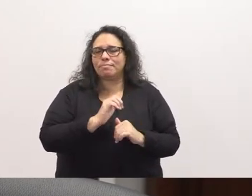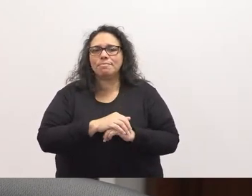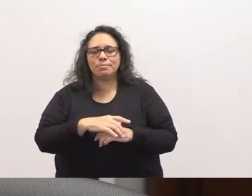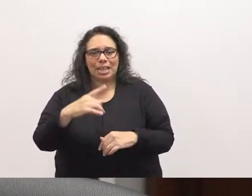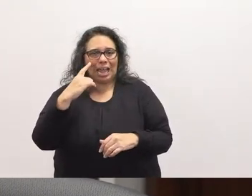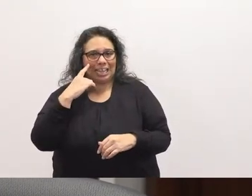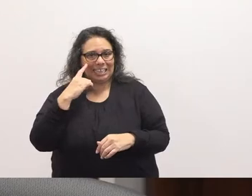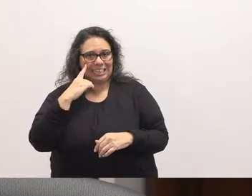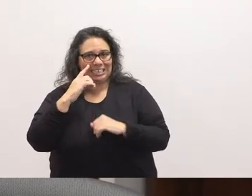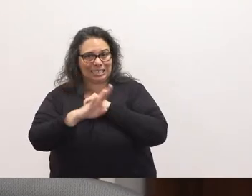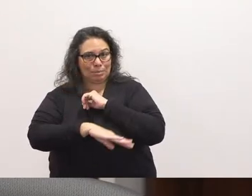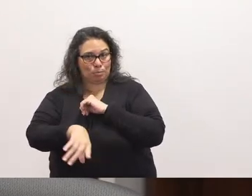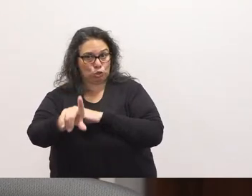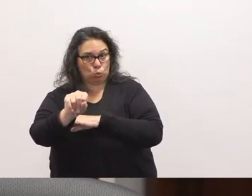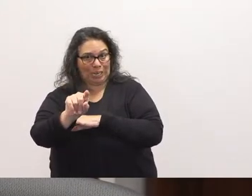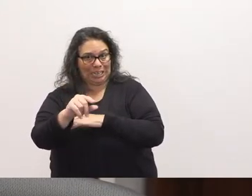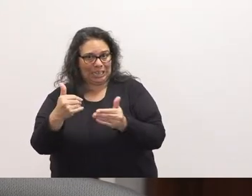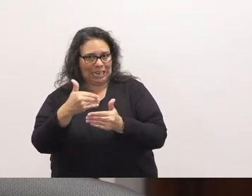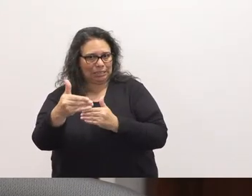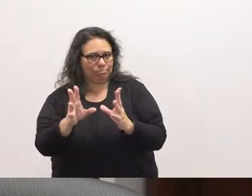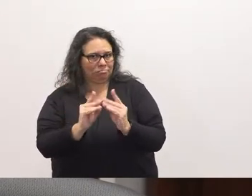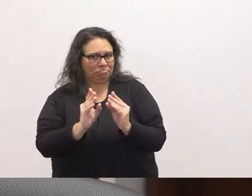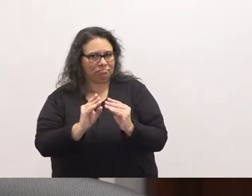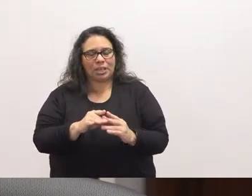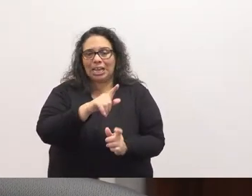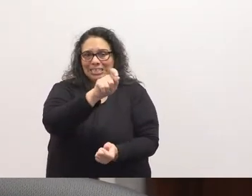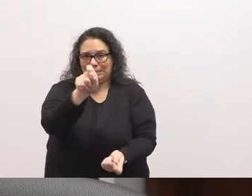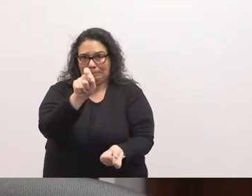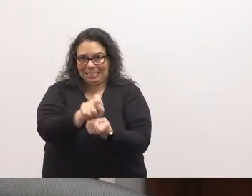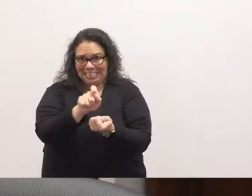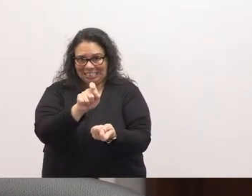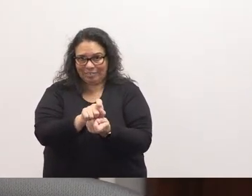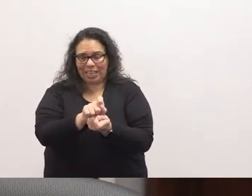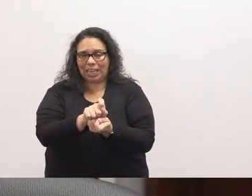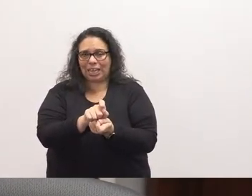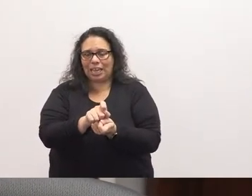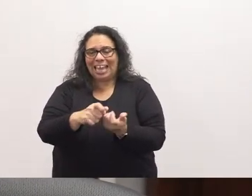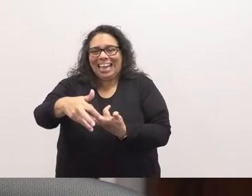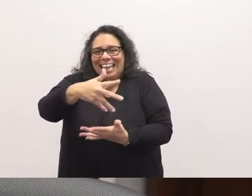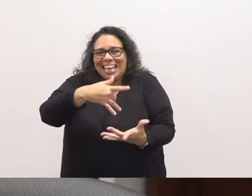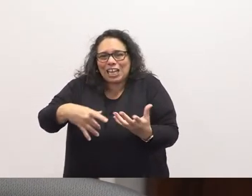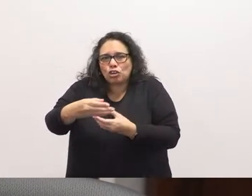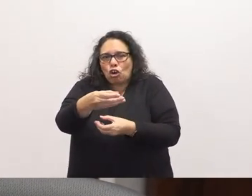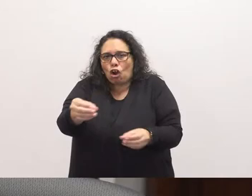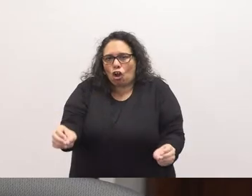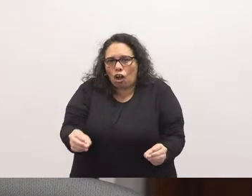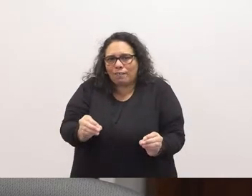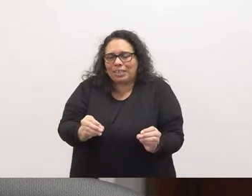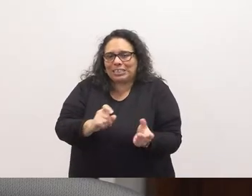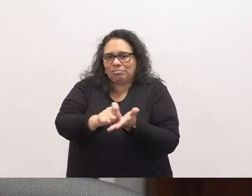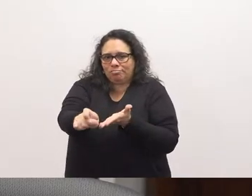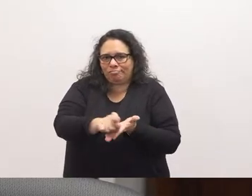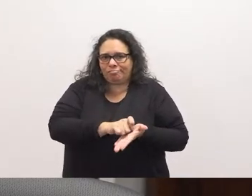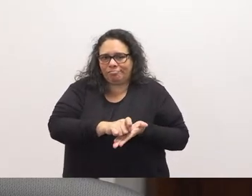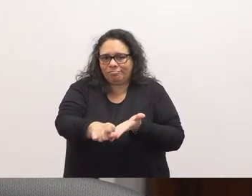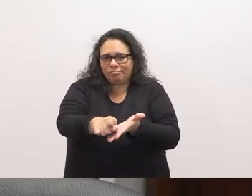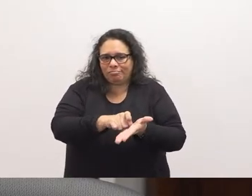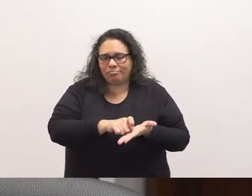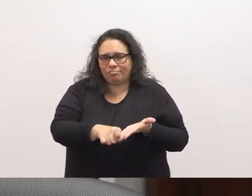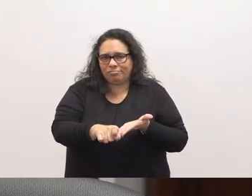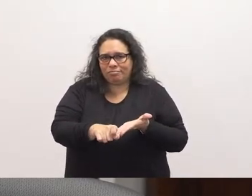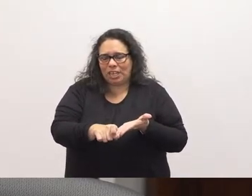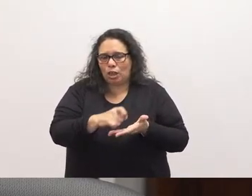it's September 20th, specifically around this inter-office correspondence that we received that lays out a